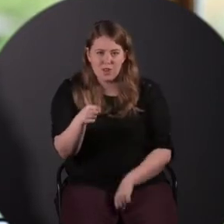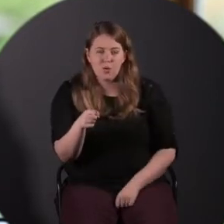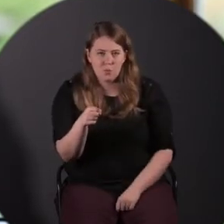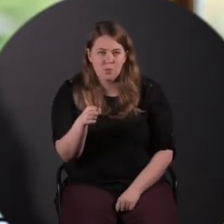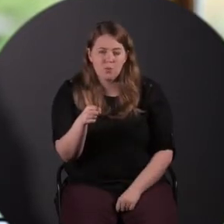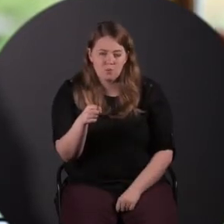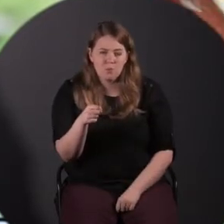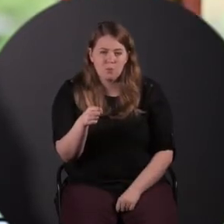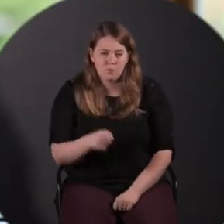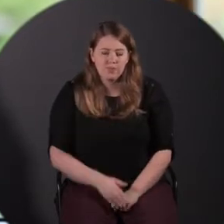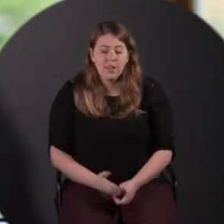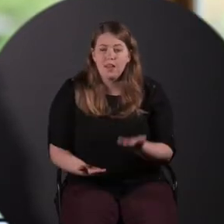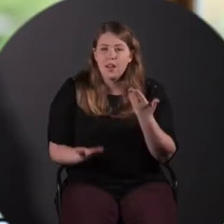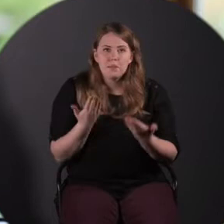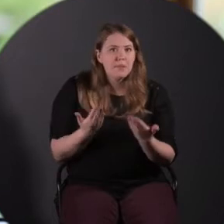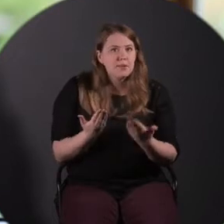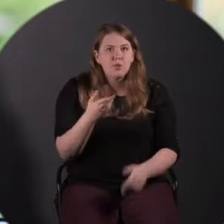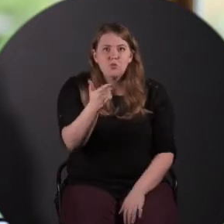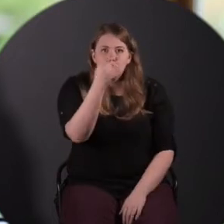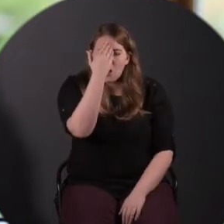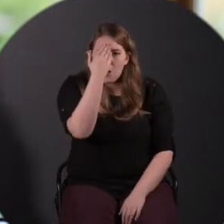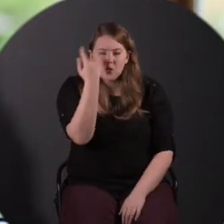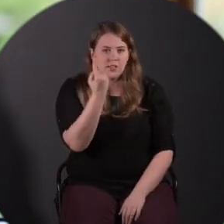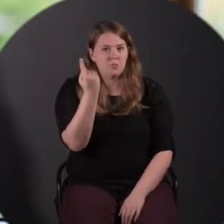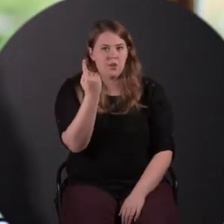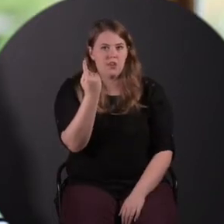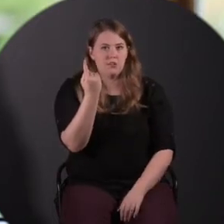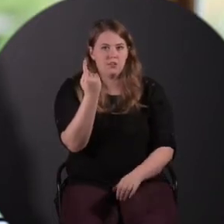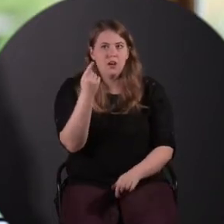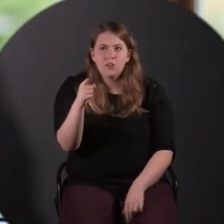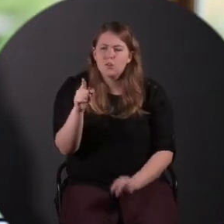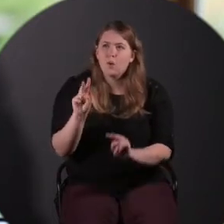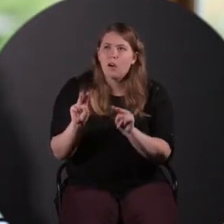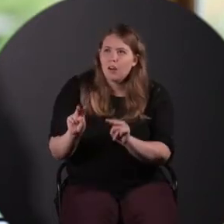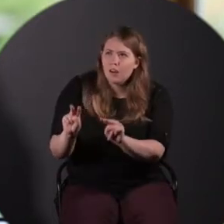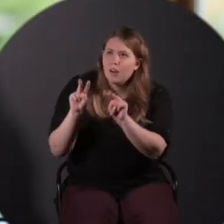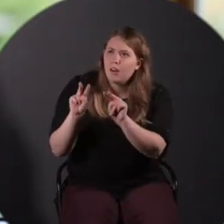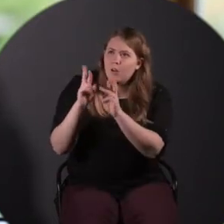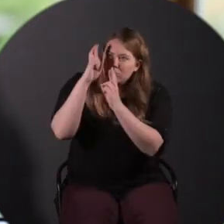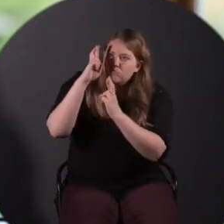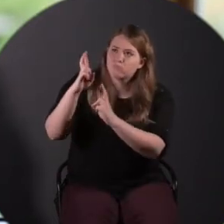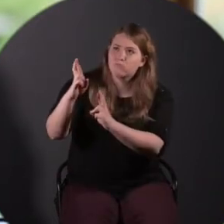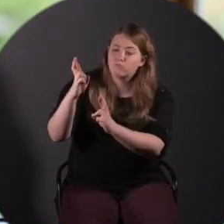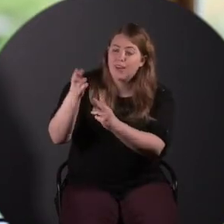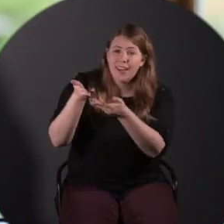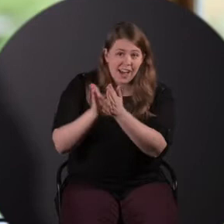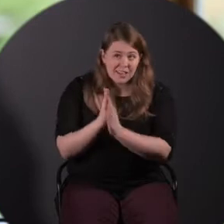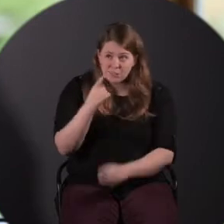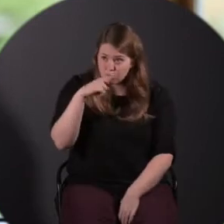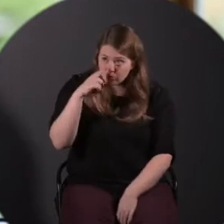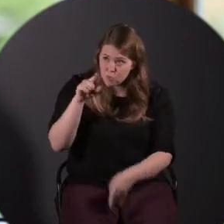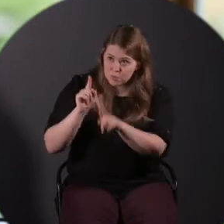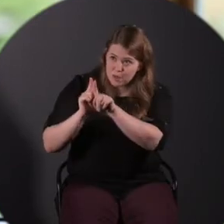you've maybe admired in your past or in your present. See if they'd be willing to mentor you. For us here